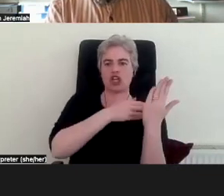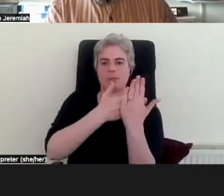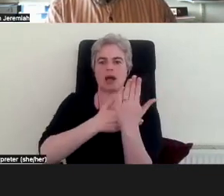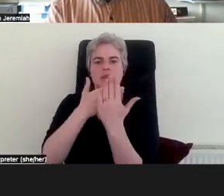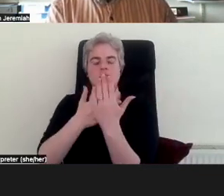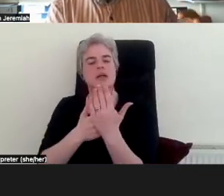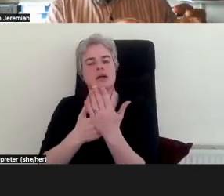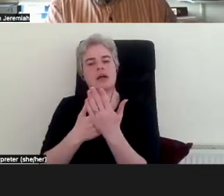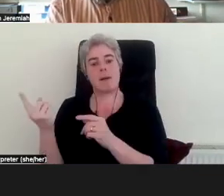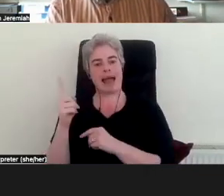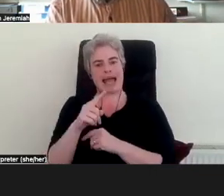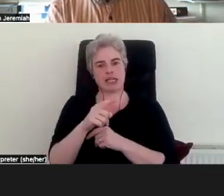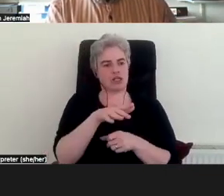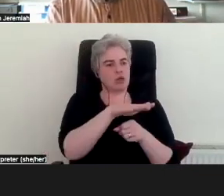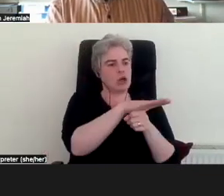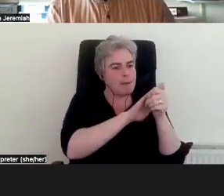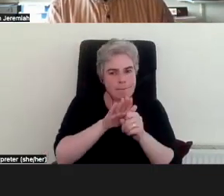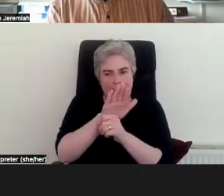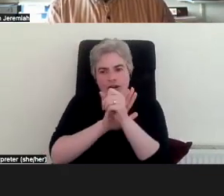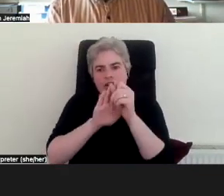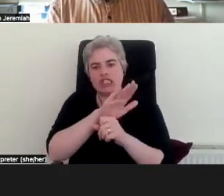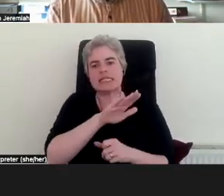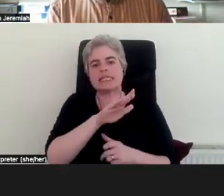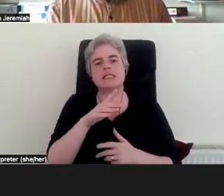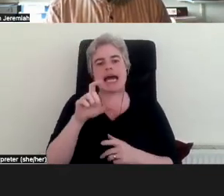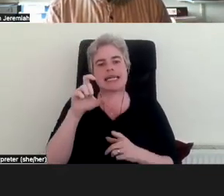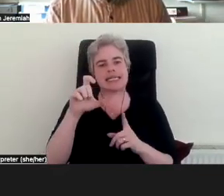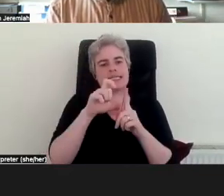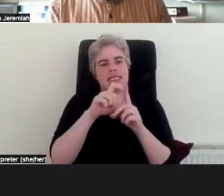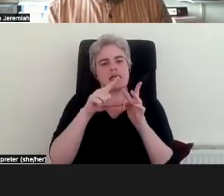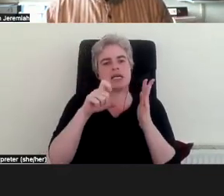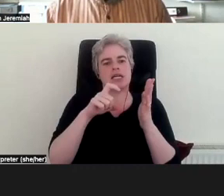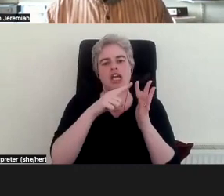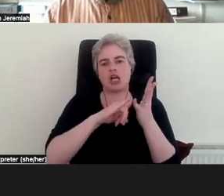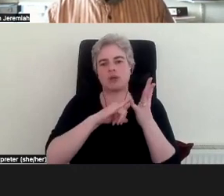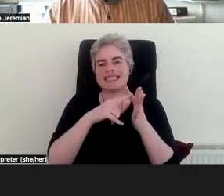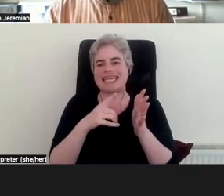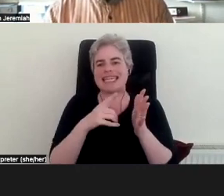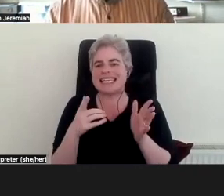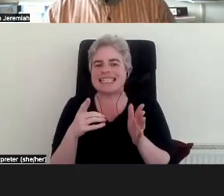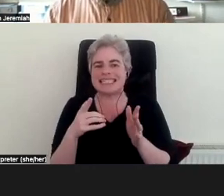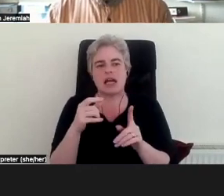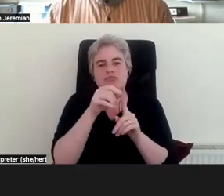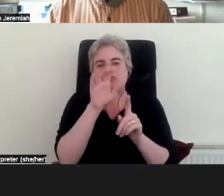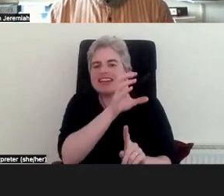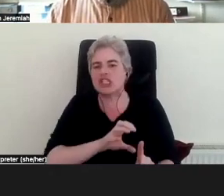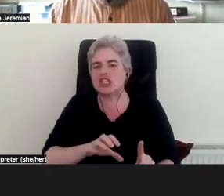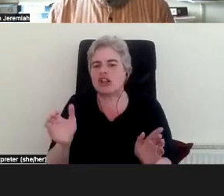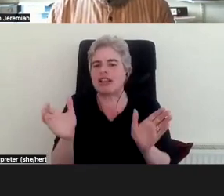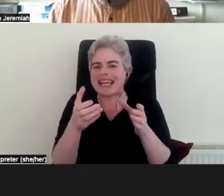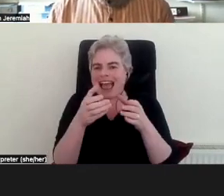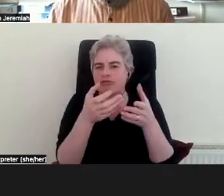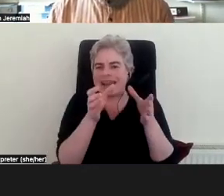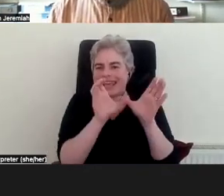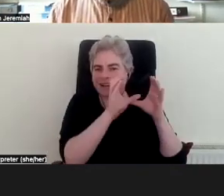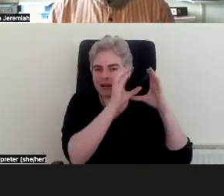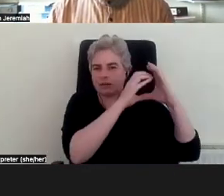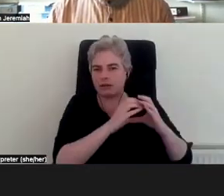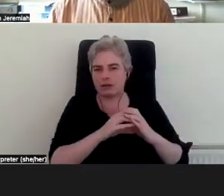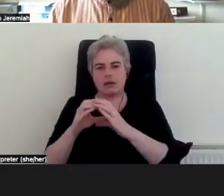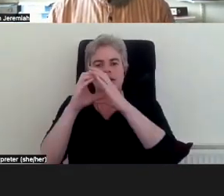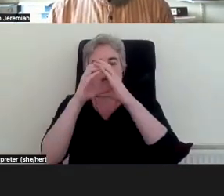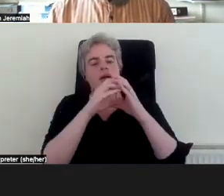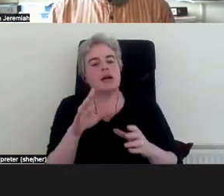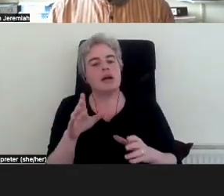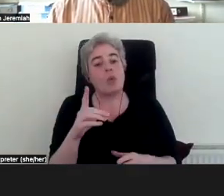the parishes and dioceses and provincial gatherings. And this is where, one of the interesting